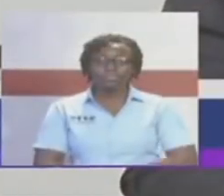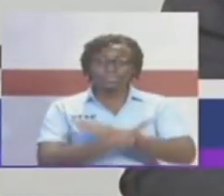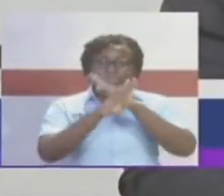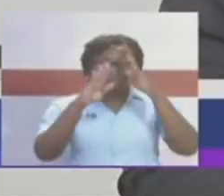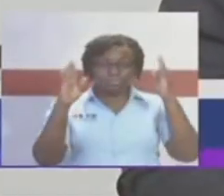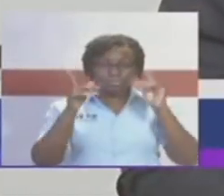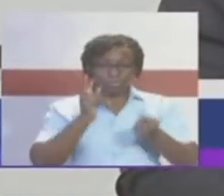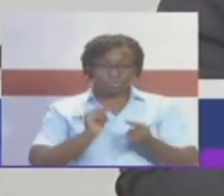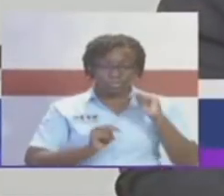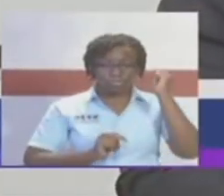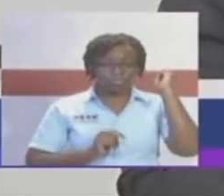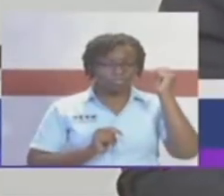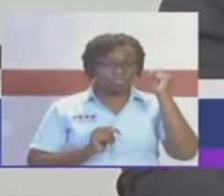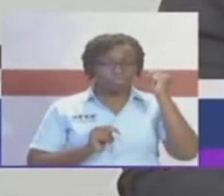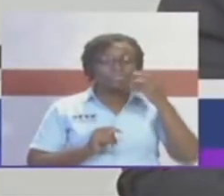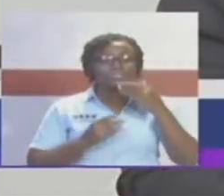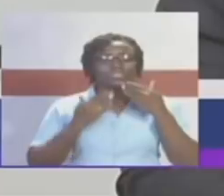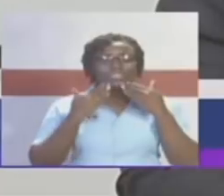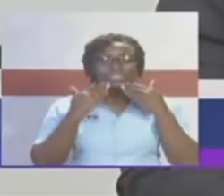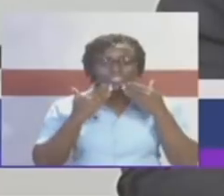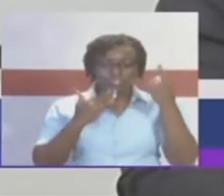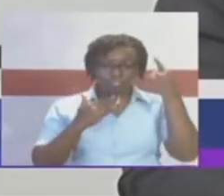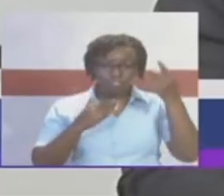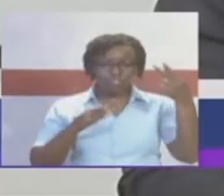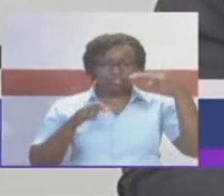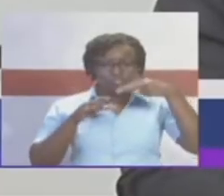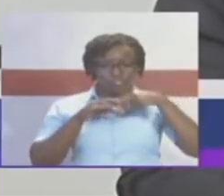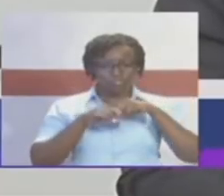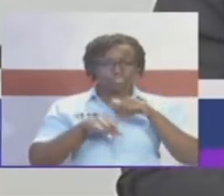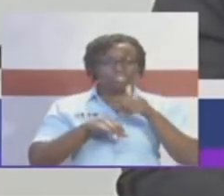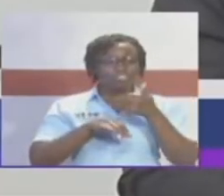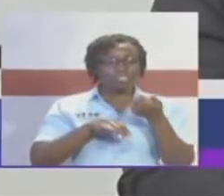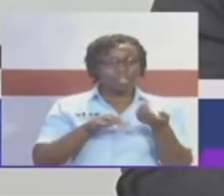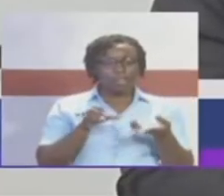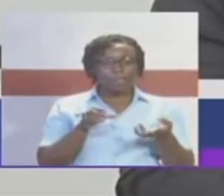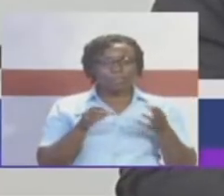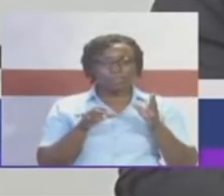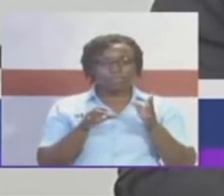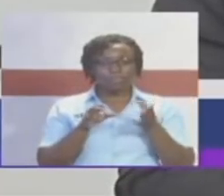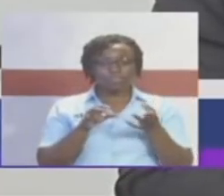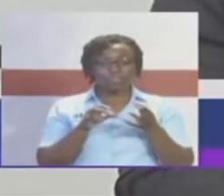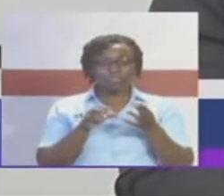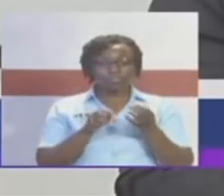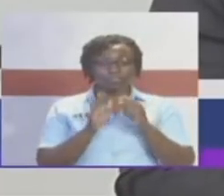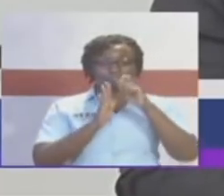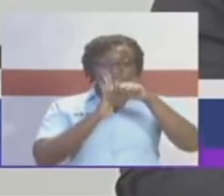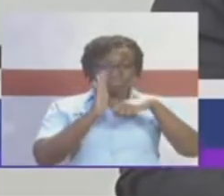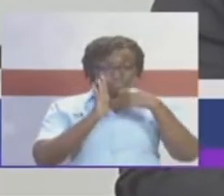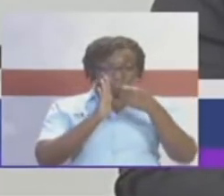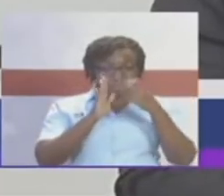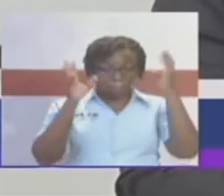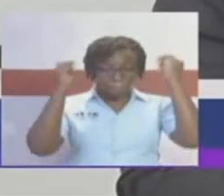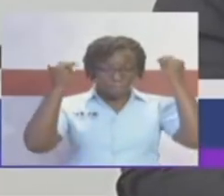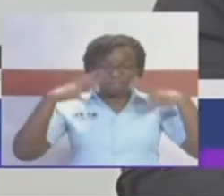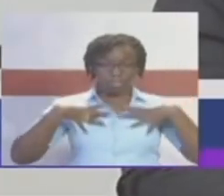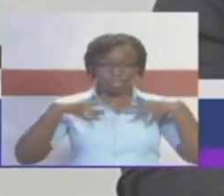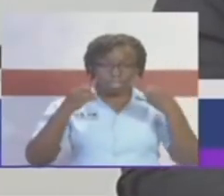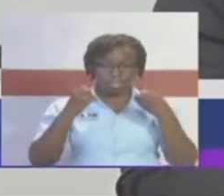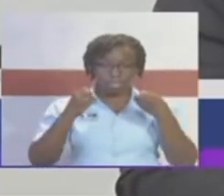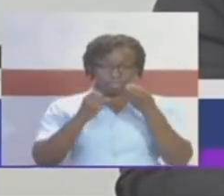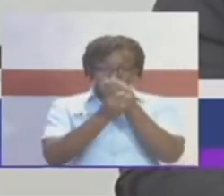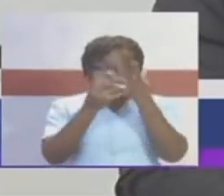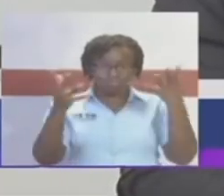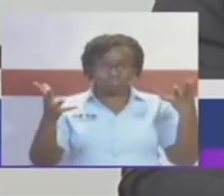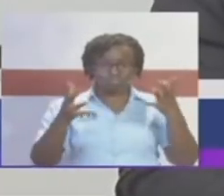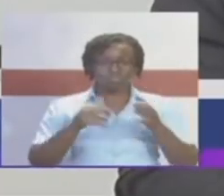Good morning, Trinidad and Tobago, and thank you for joining us for another Ministry of Health virtual media conference on the national COVID-19